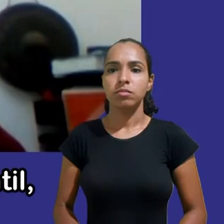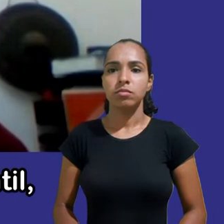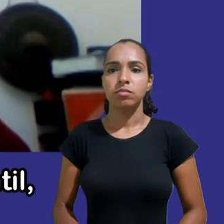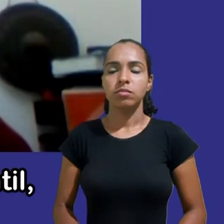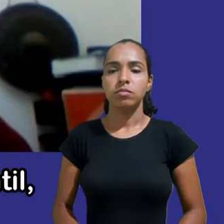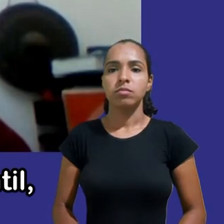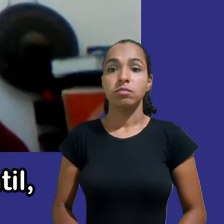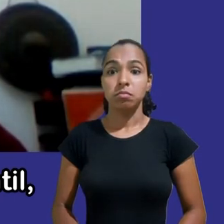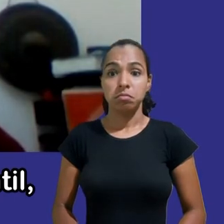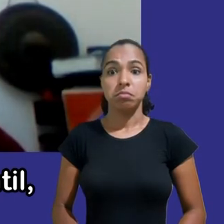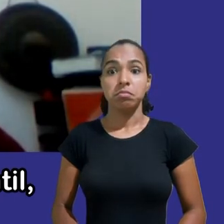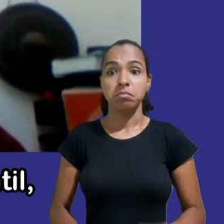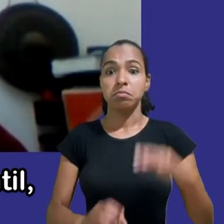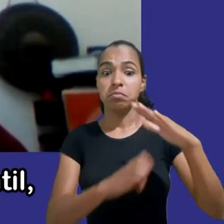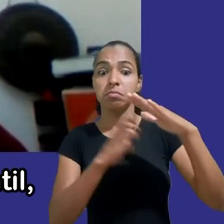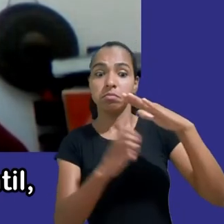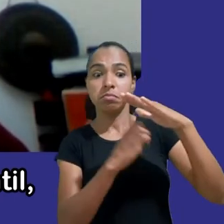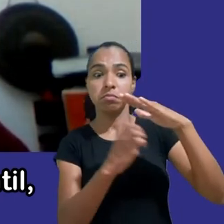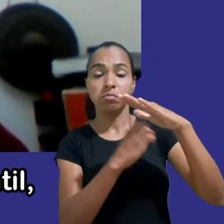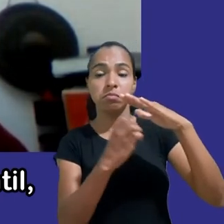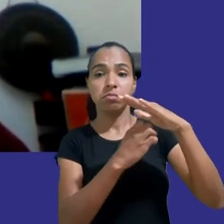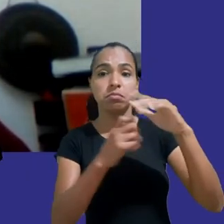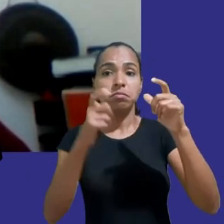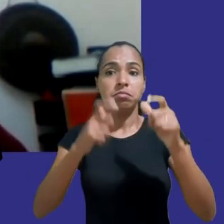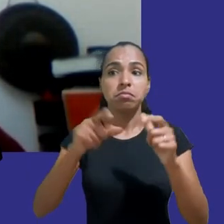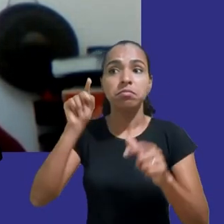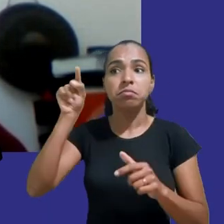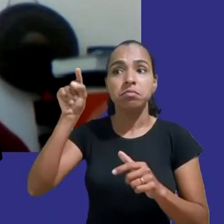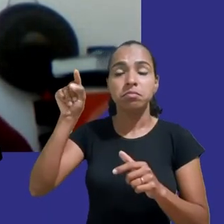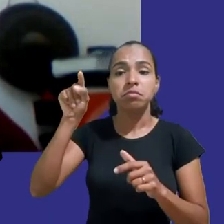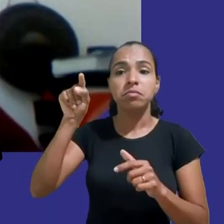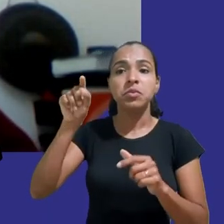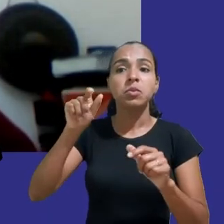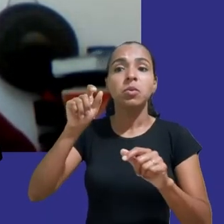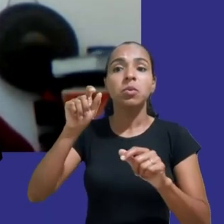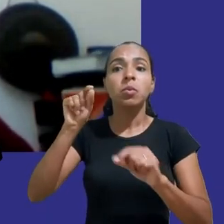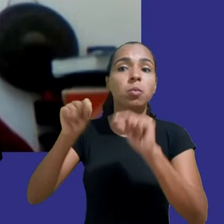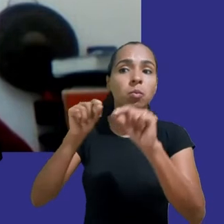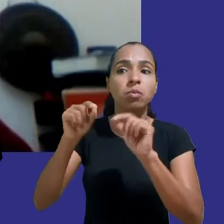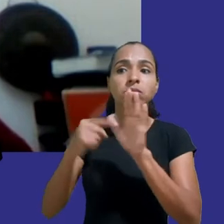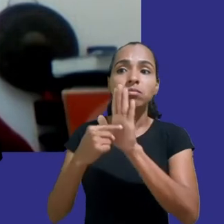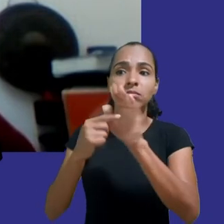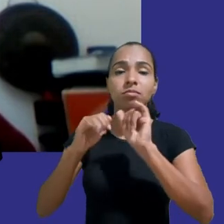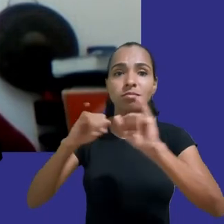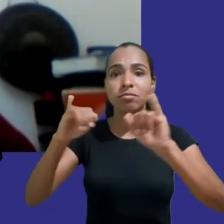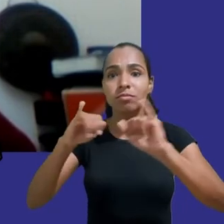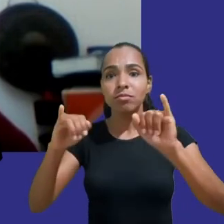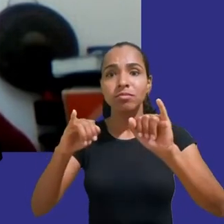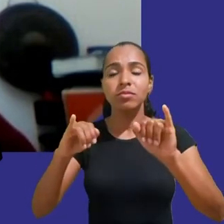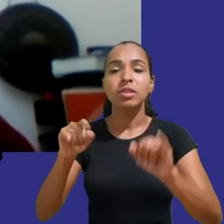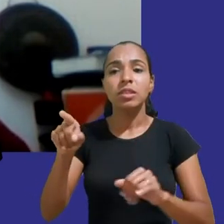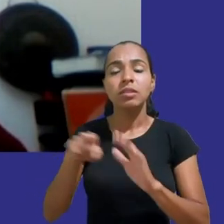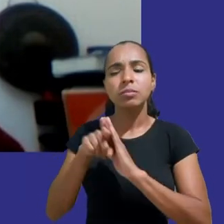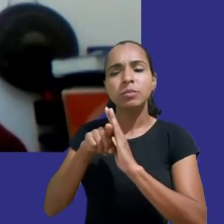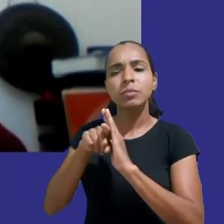the child advertising agency super awesome you know they estimated that by the time the average child reaches 13 the ad tech